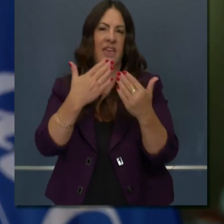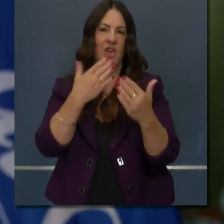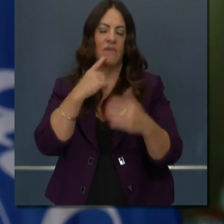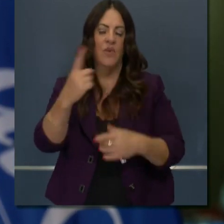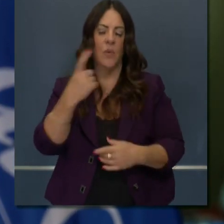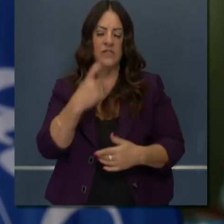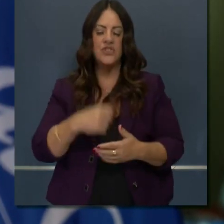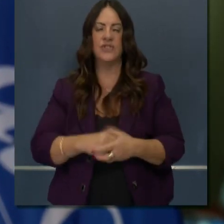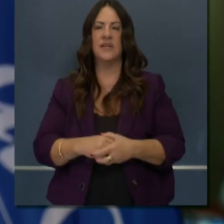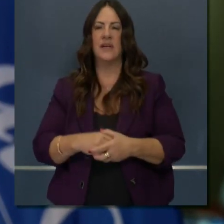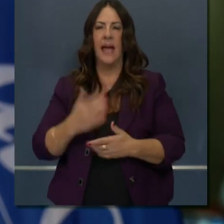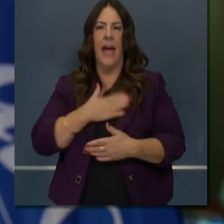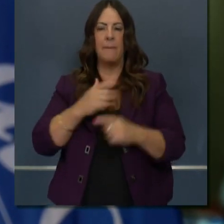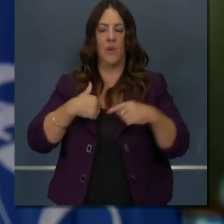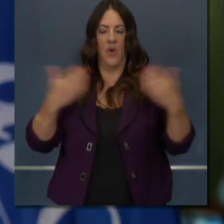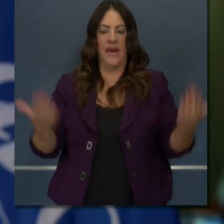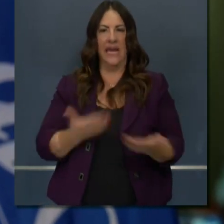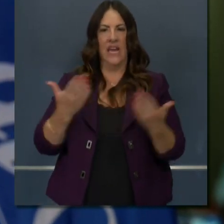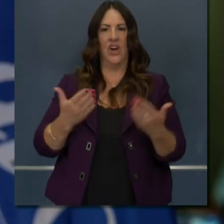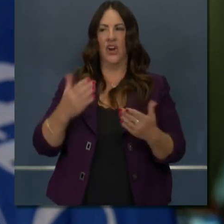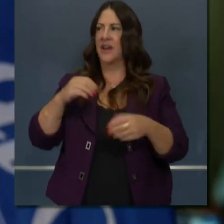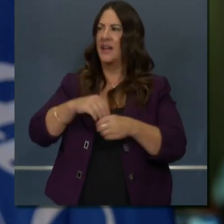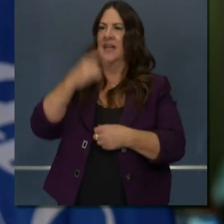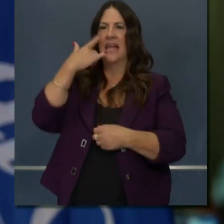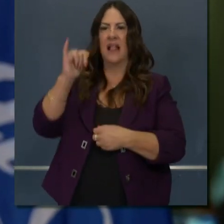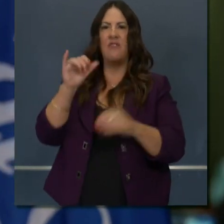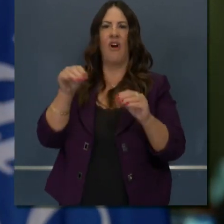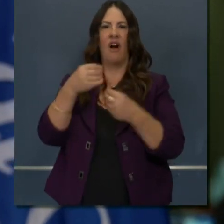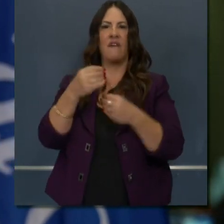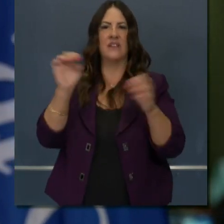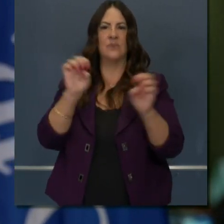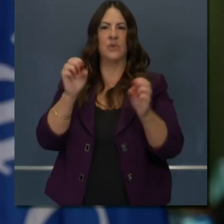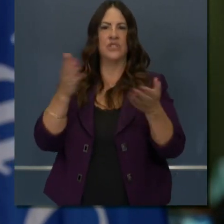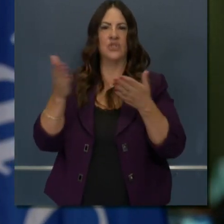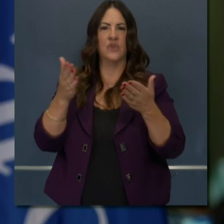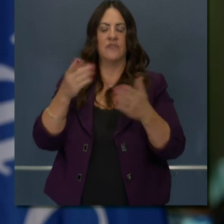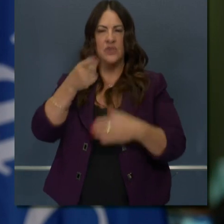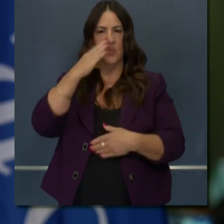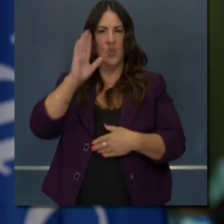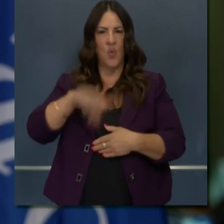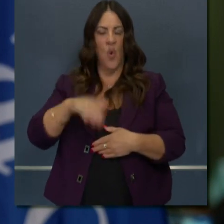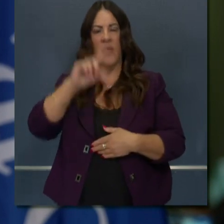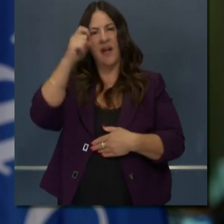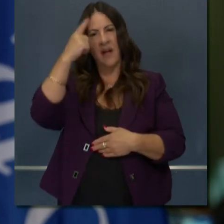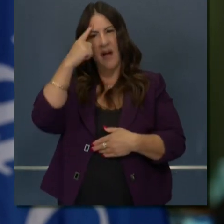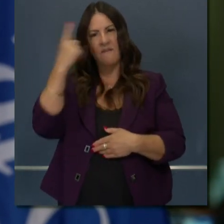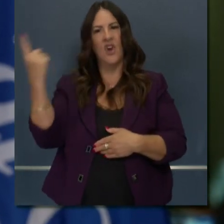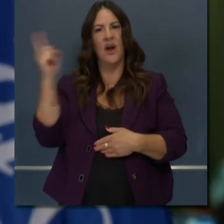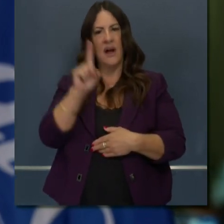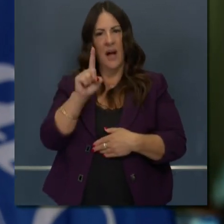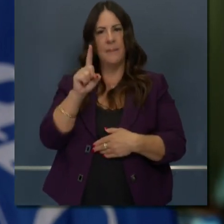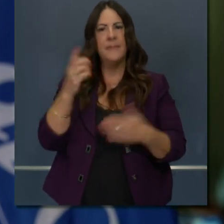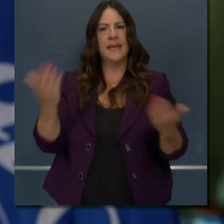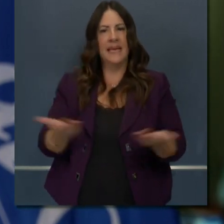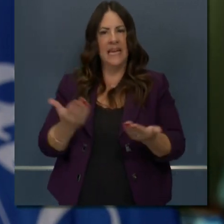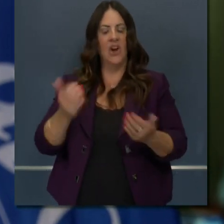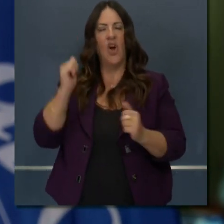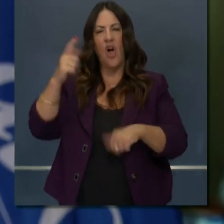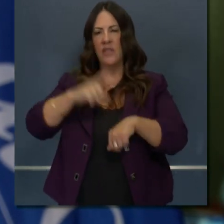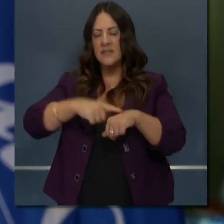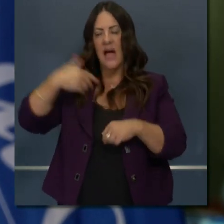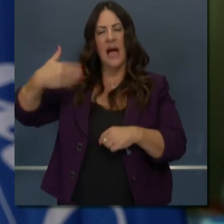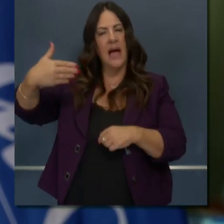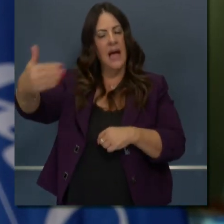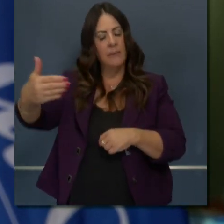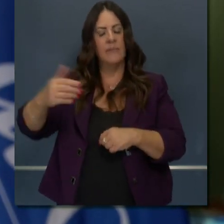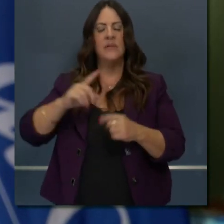it's fitting that we're here in the State Operations Center, a backdrop that you're familiar with as the governor and other leaders have spoken